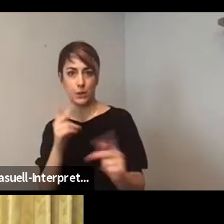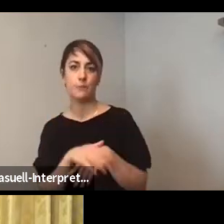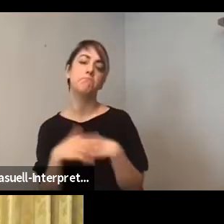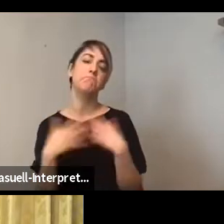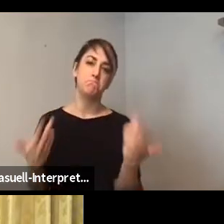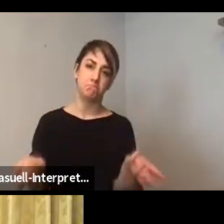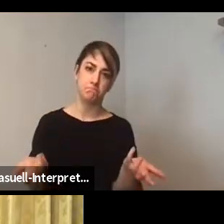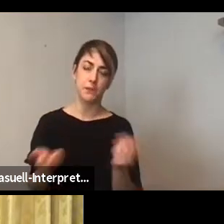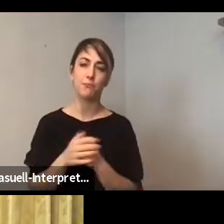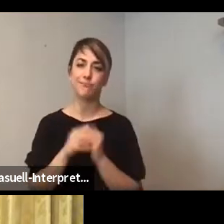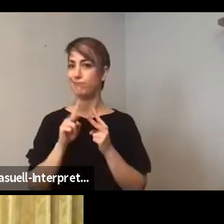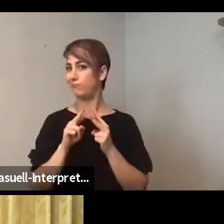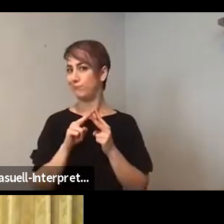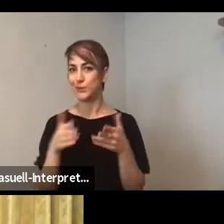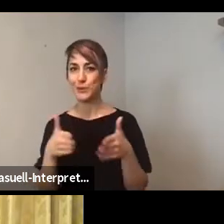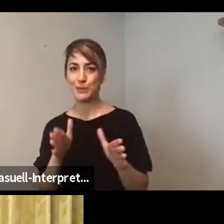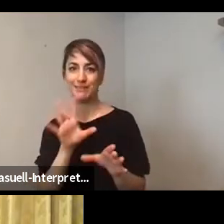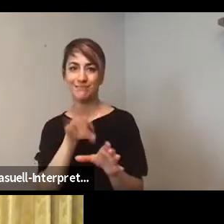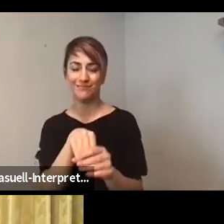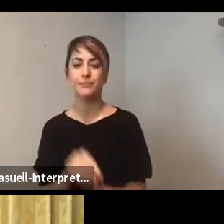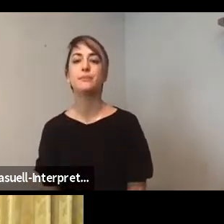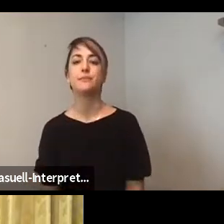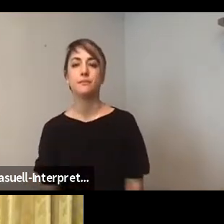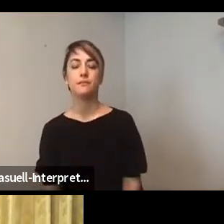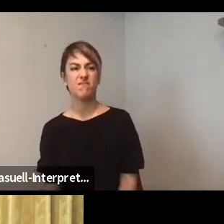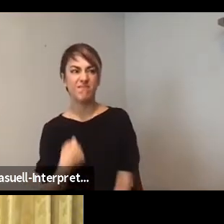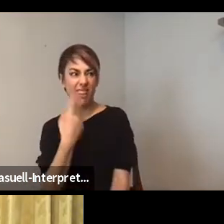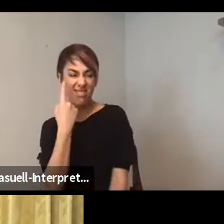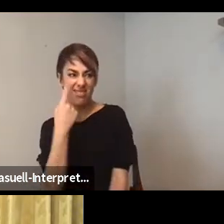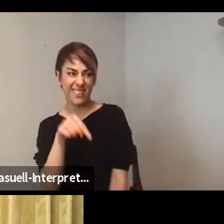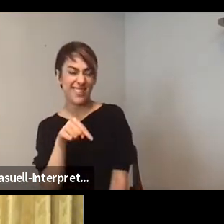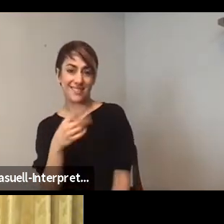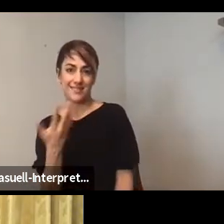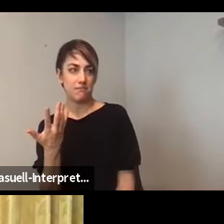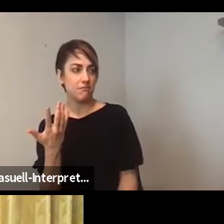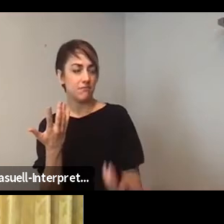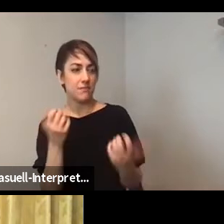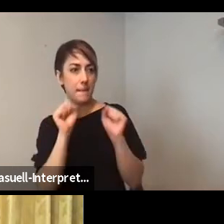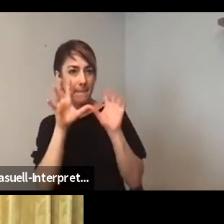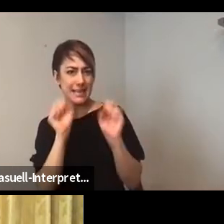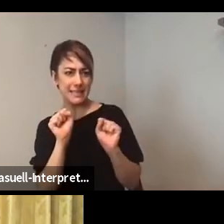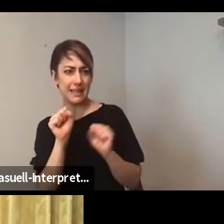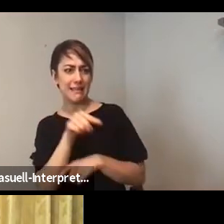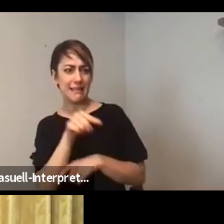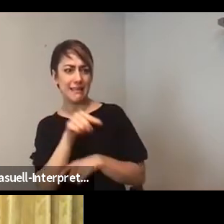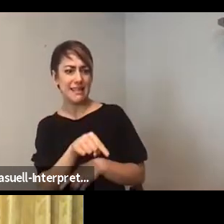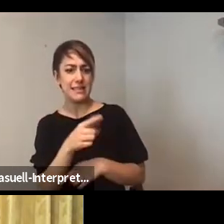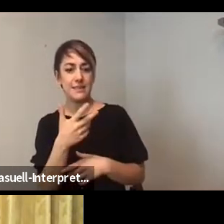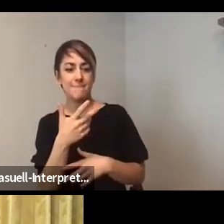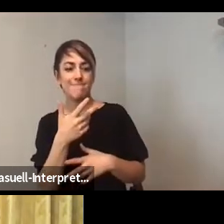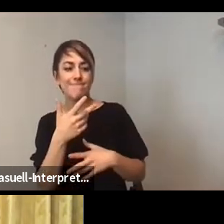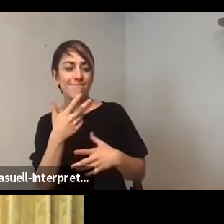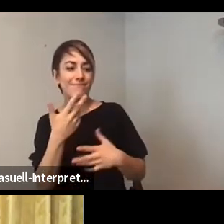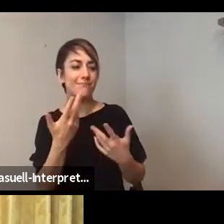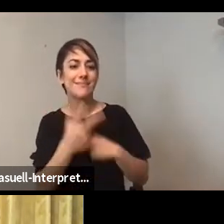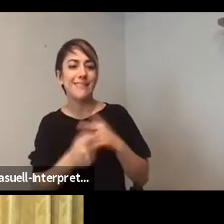super cool. I think that this initiation, this kind of stuff, we should share later on.